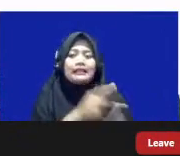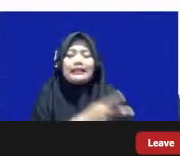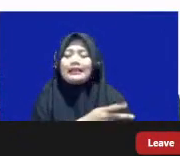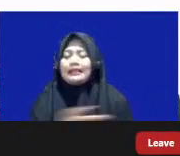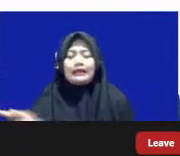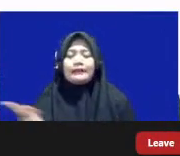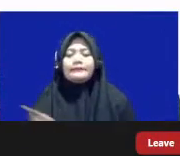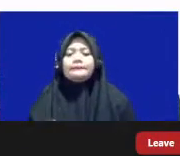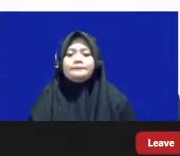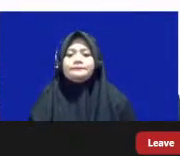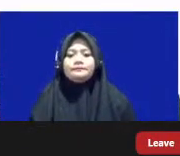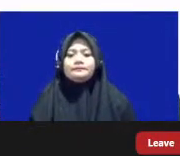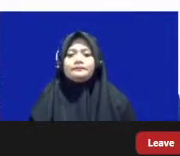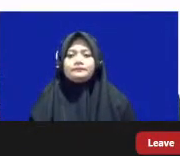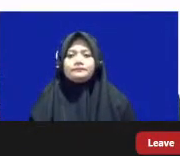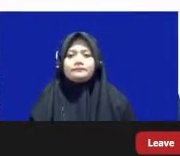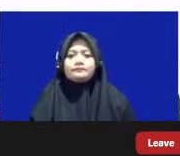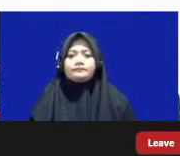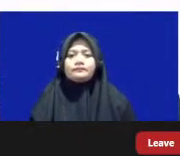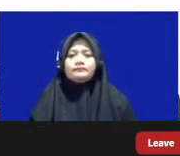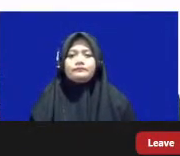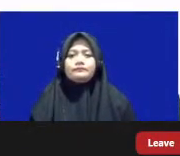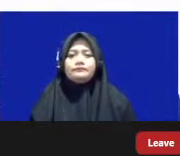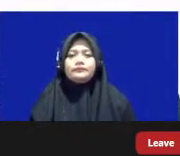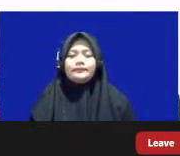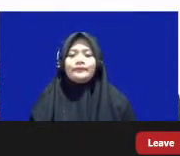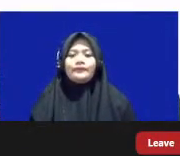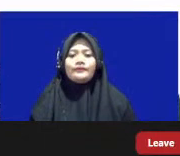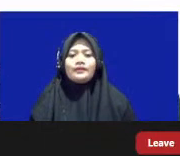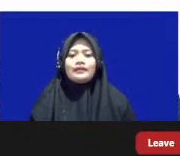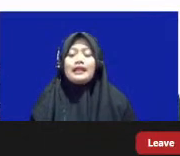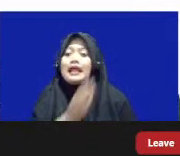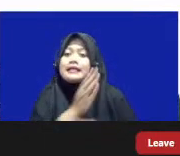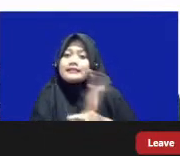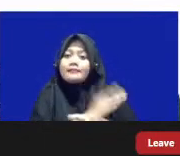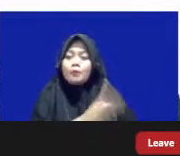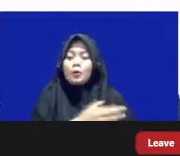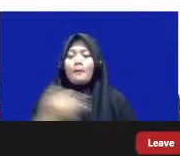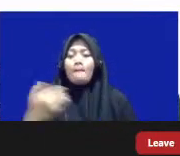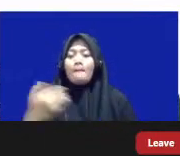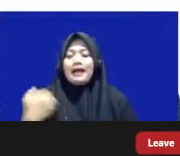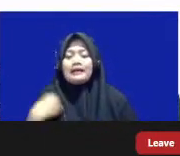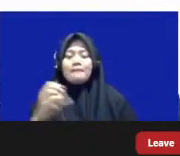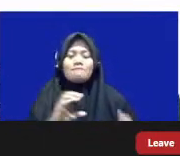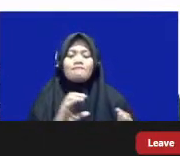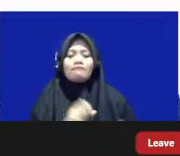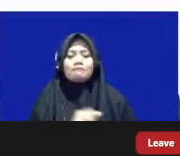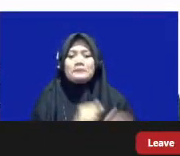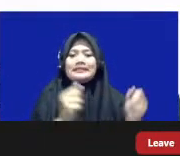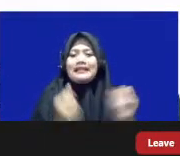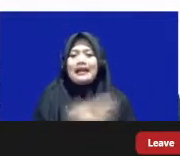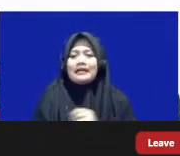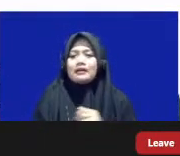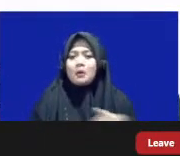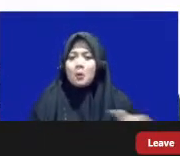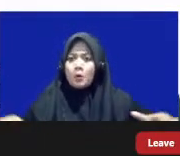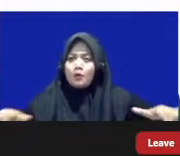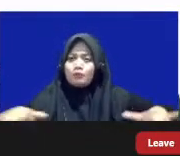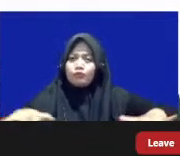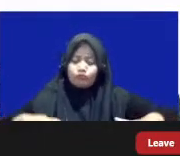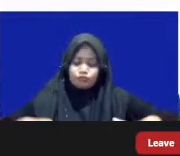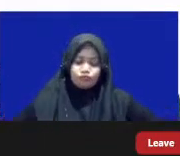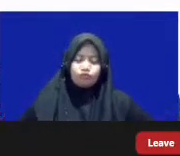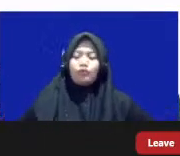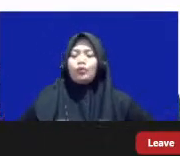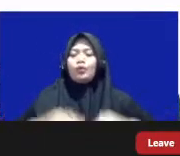before flood, so that people can take preemptive activities, preparedness, and save their lives. So that's it from